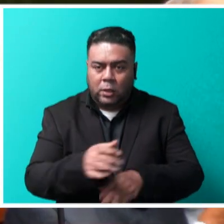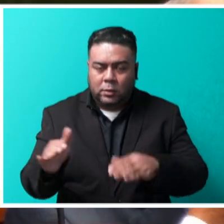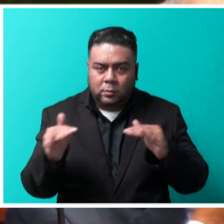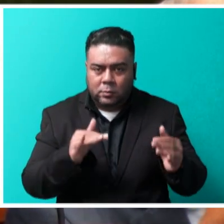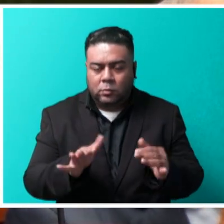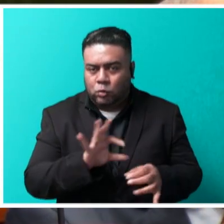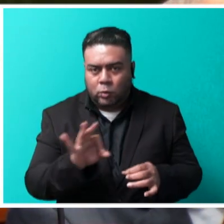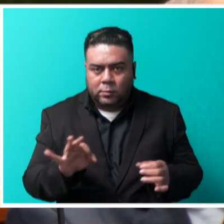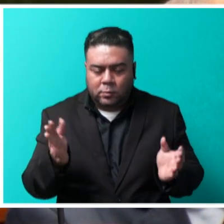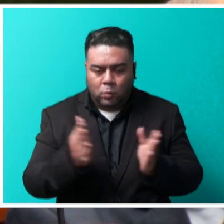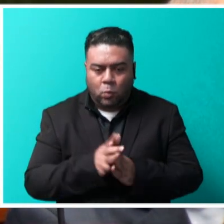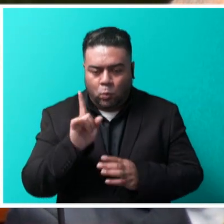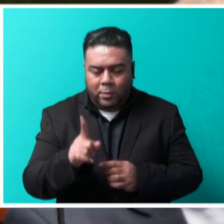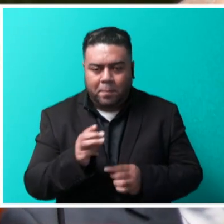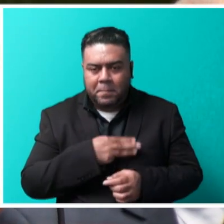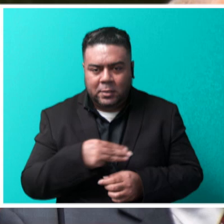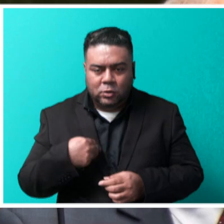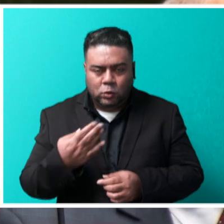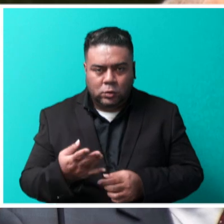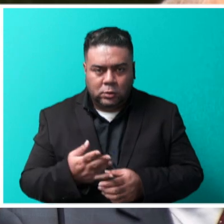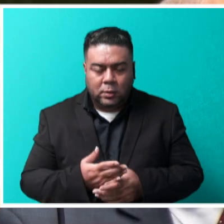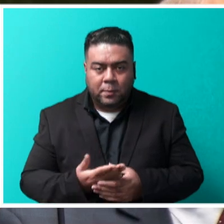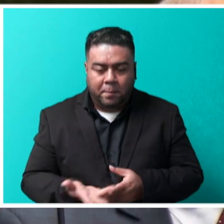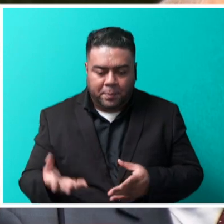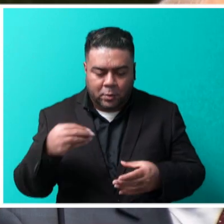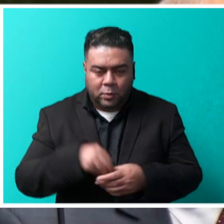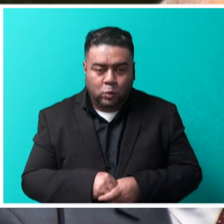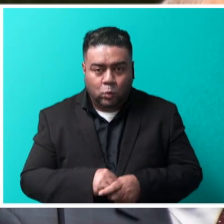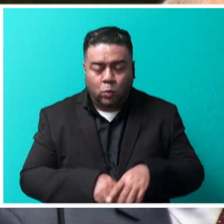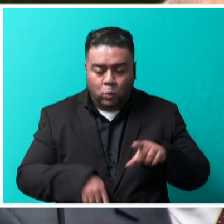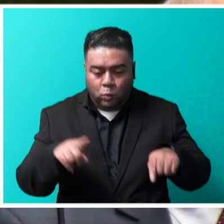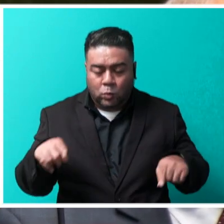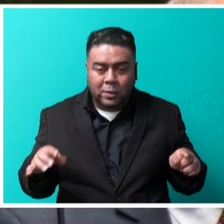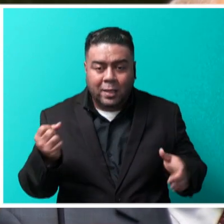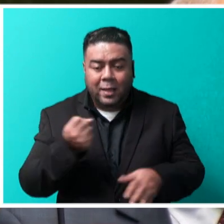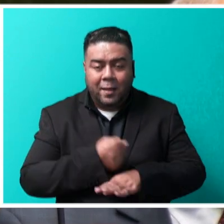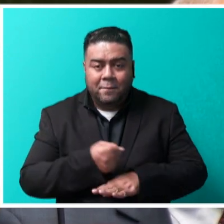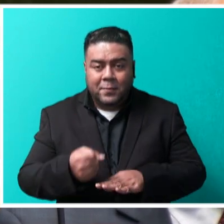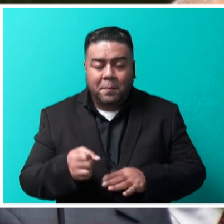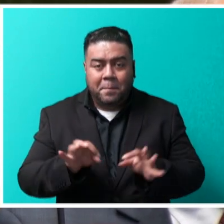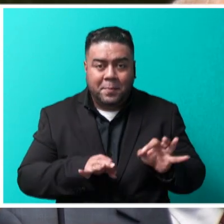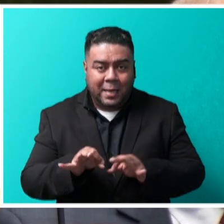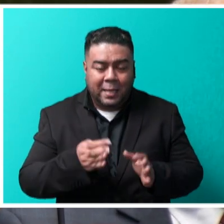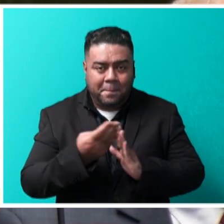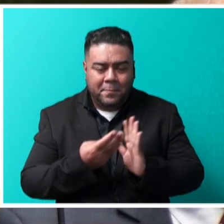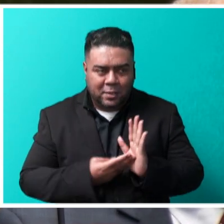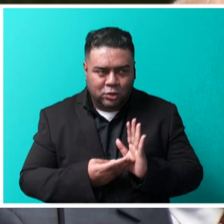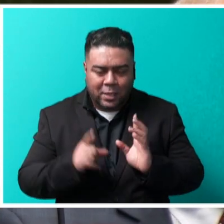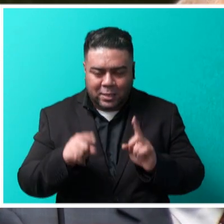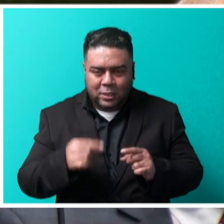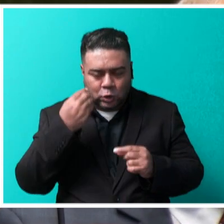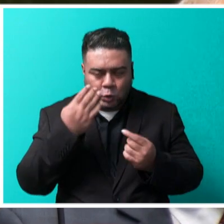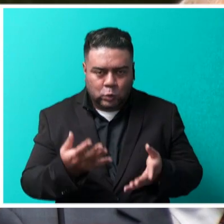longer confined to one single ministry, but integrated across government planning and budgeting. This budget